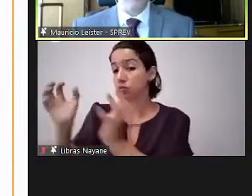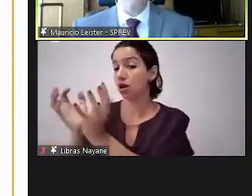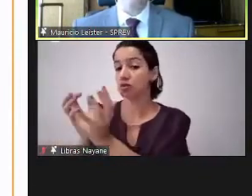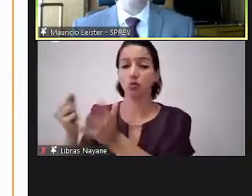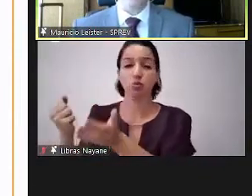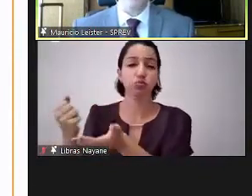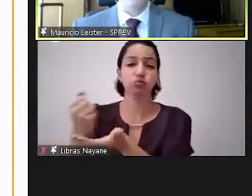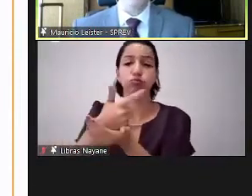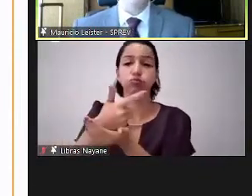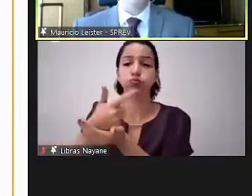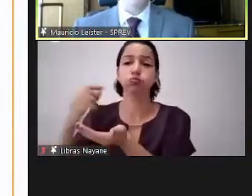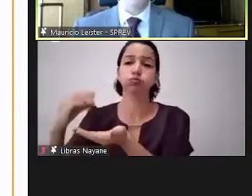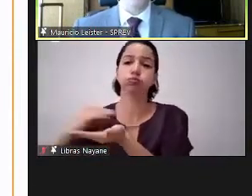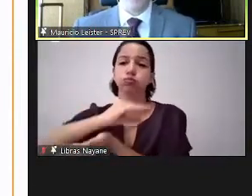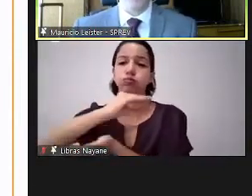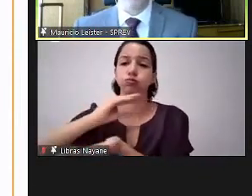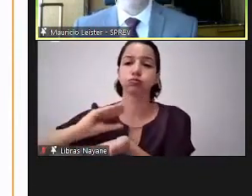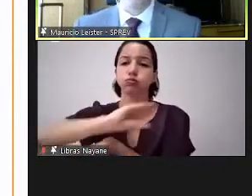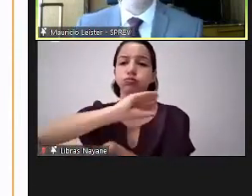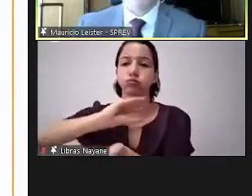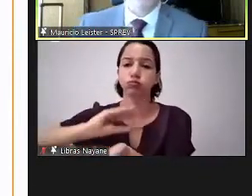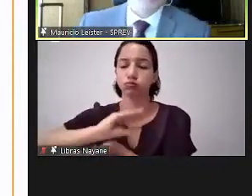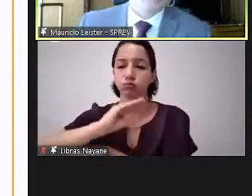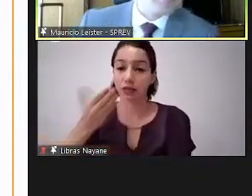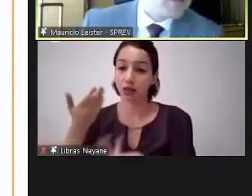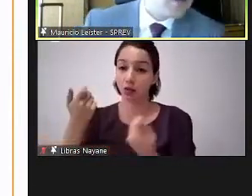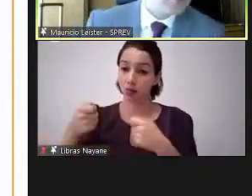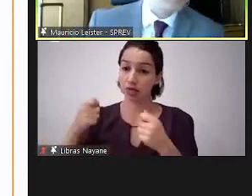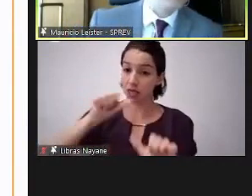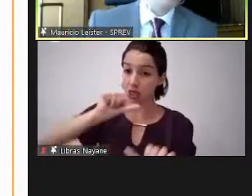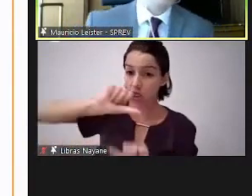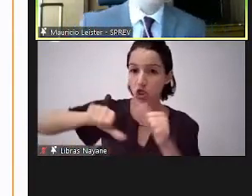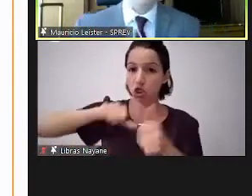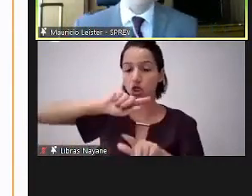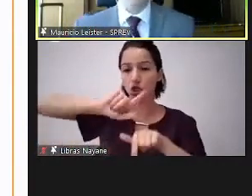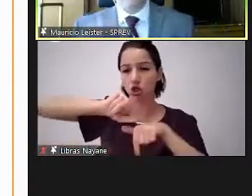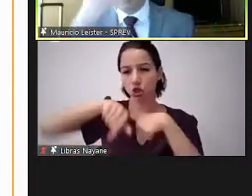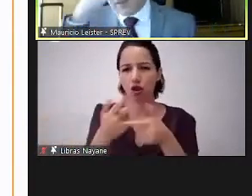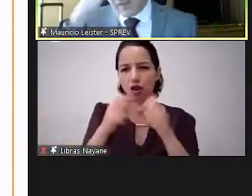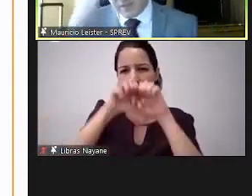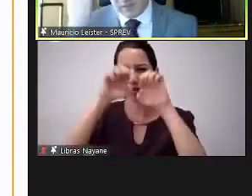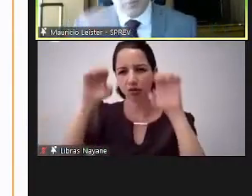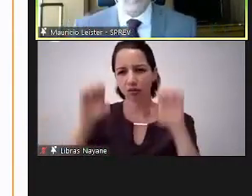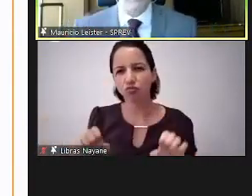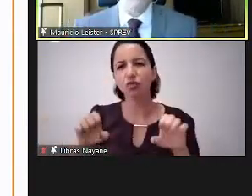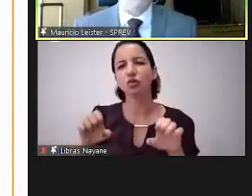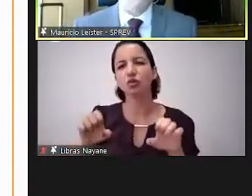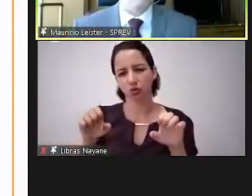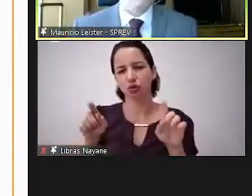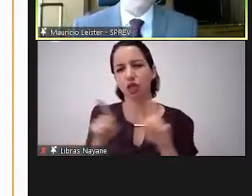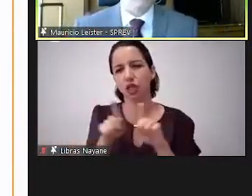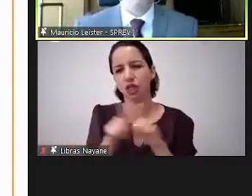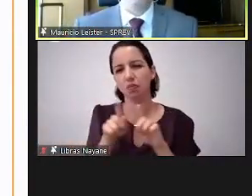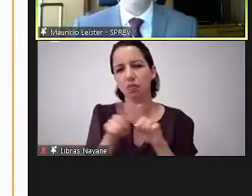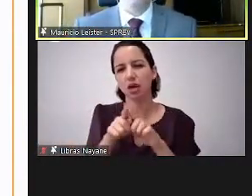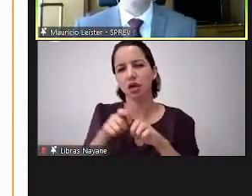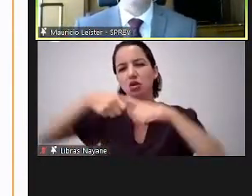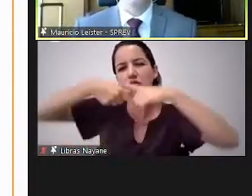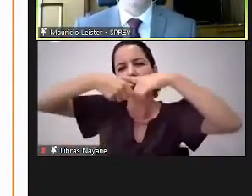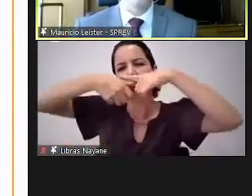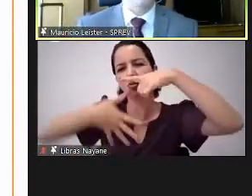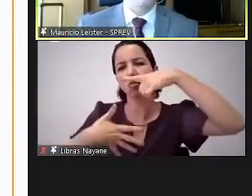this makes the social security, the public social security, in need of